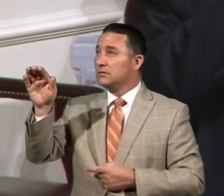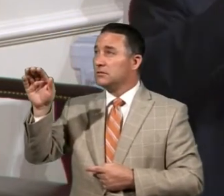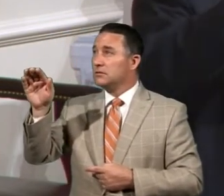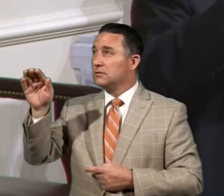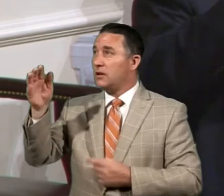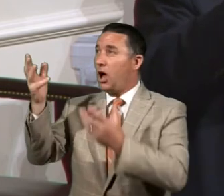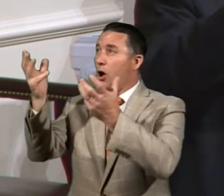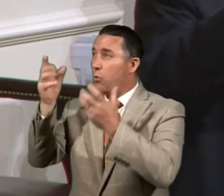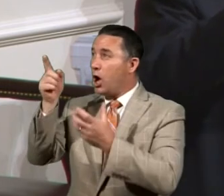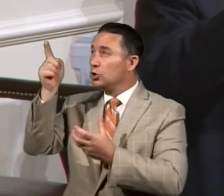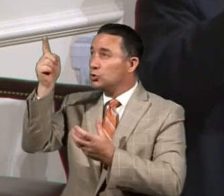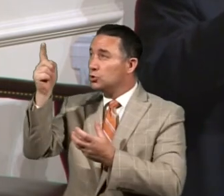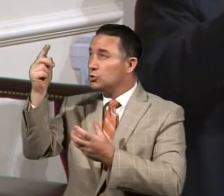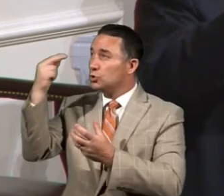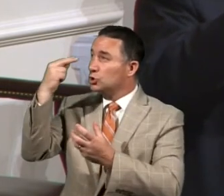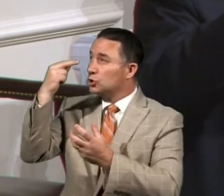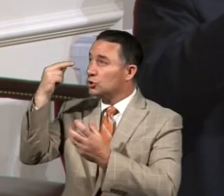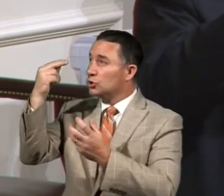"I want you.